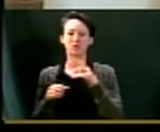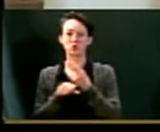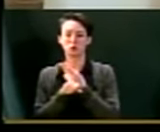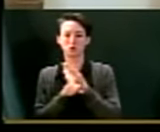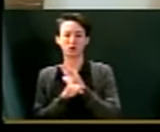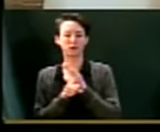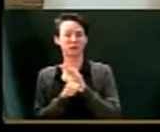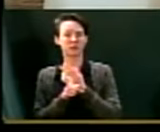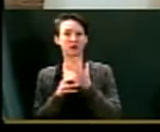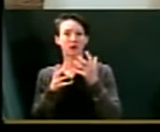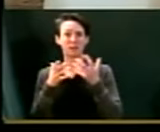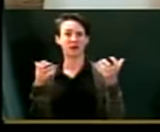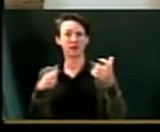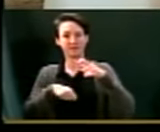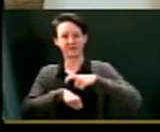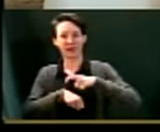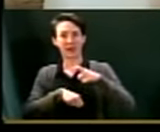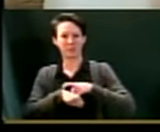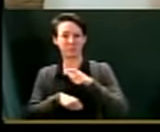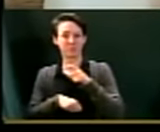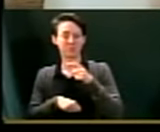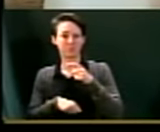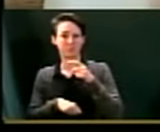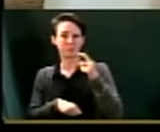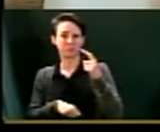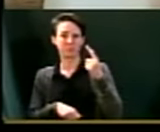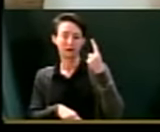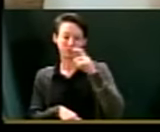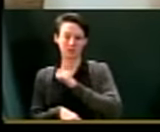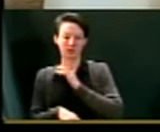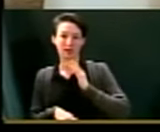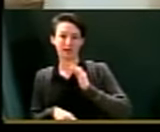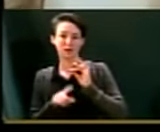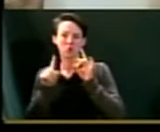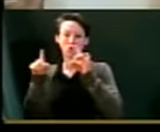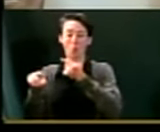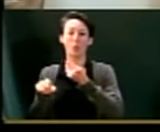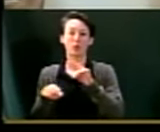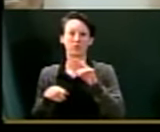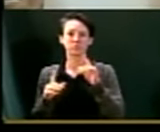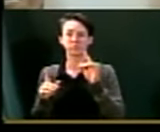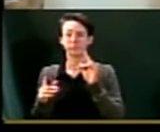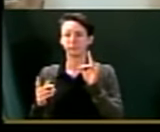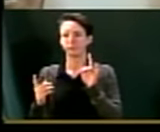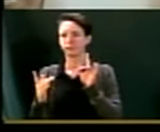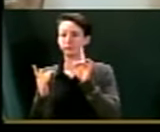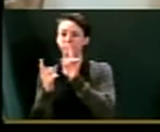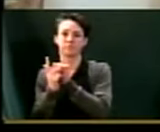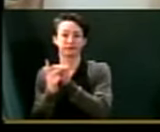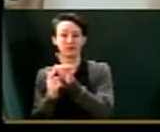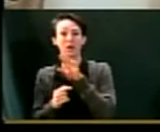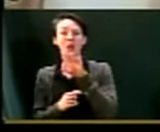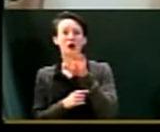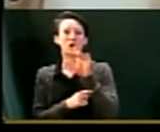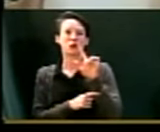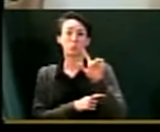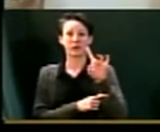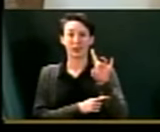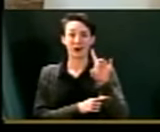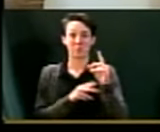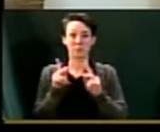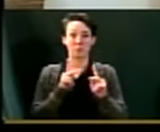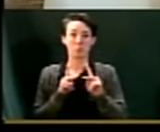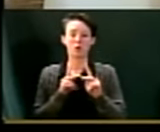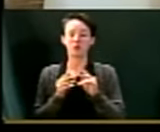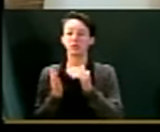time going out to 28 people. Yes, there are just 26 on the list you have in your